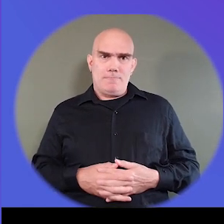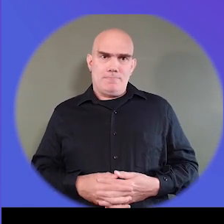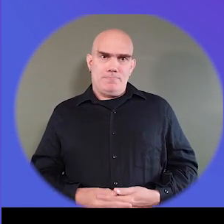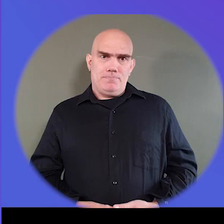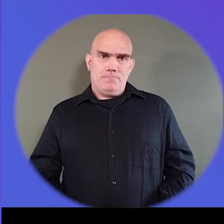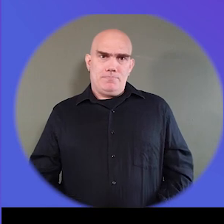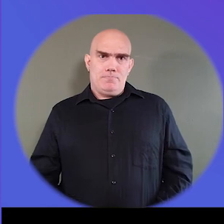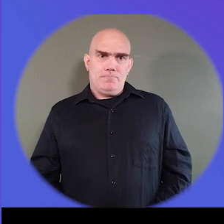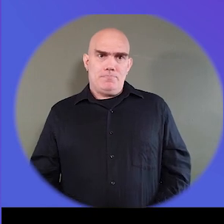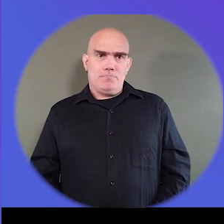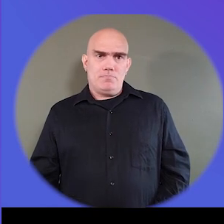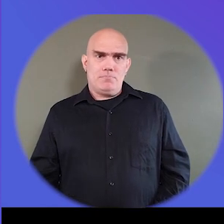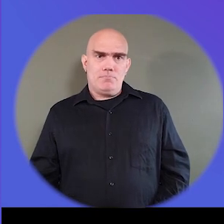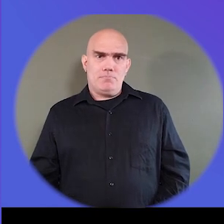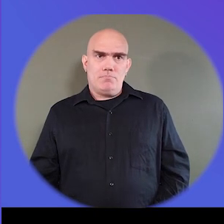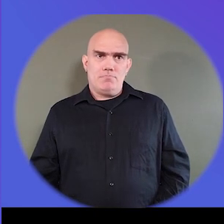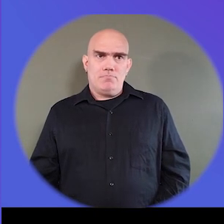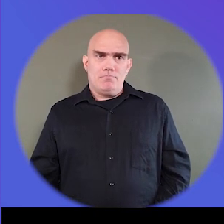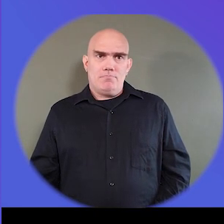No?